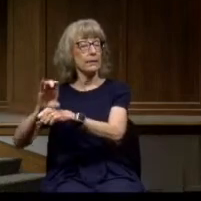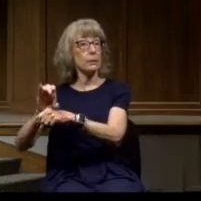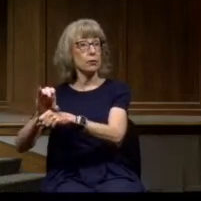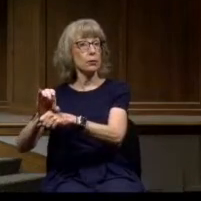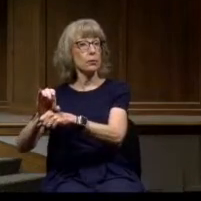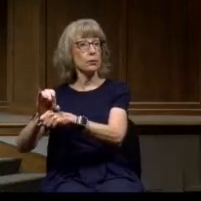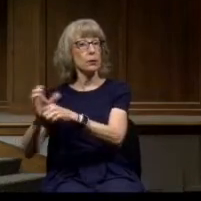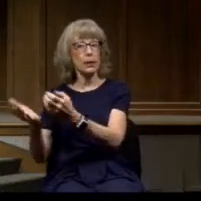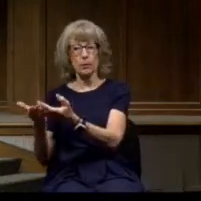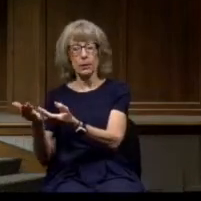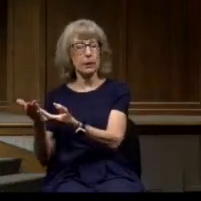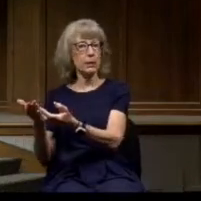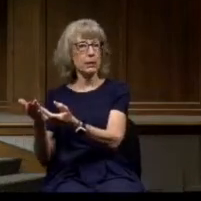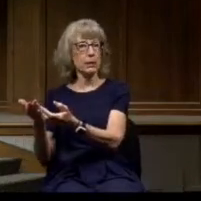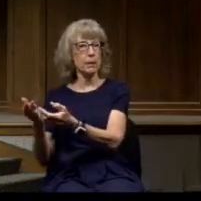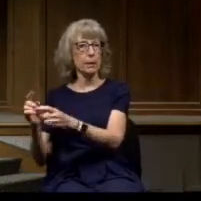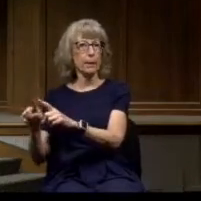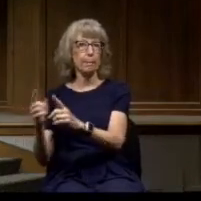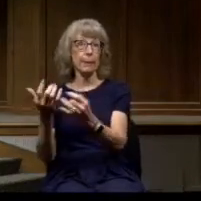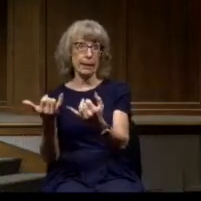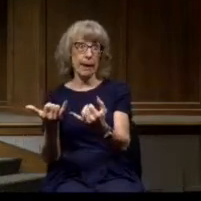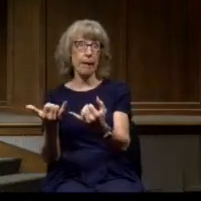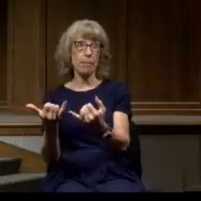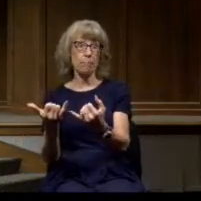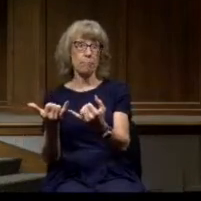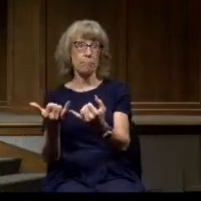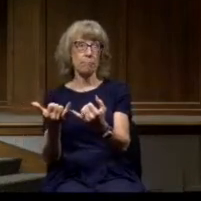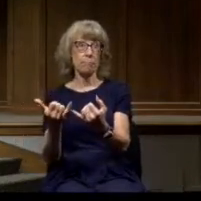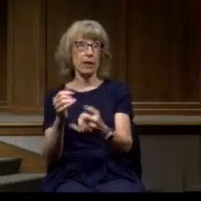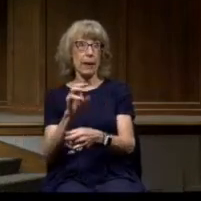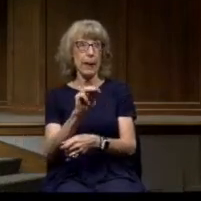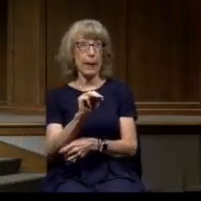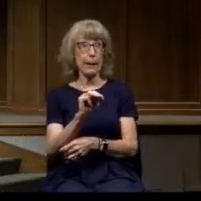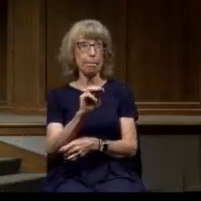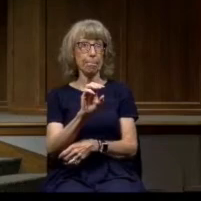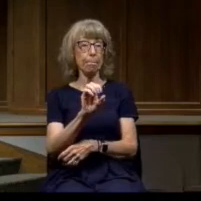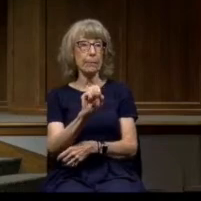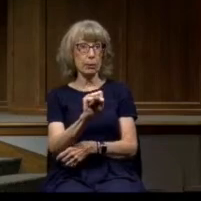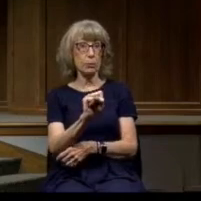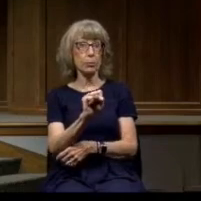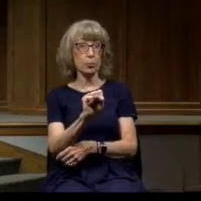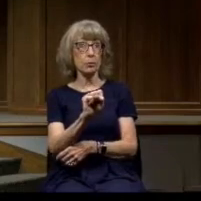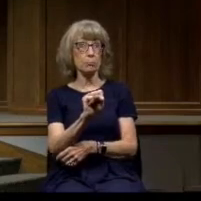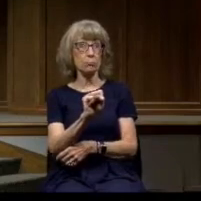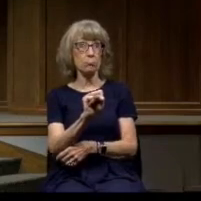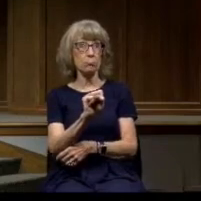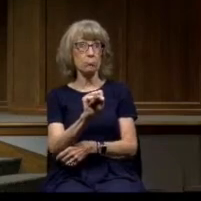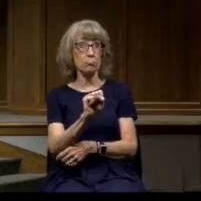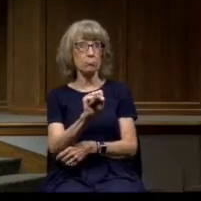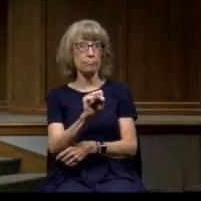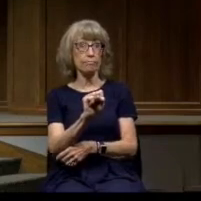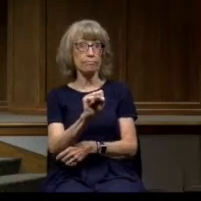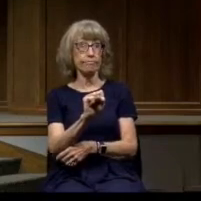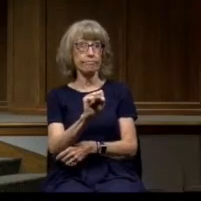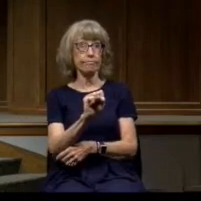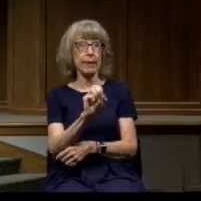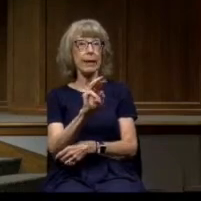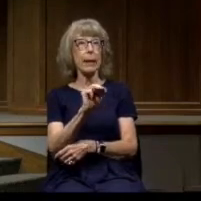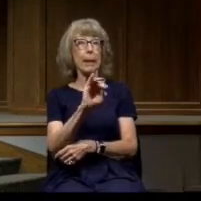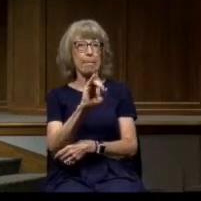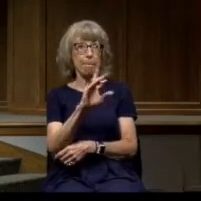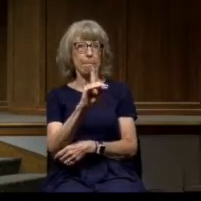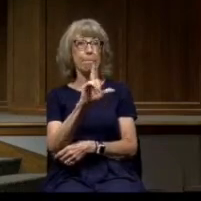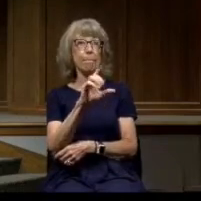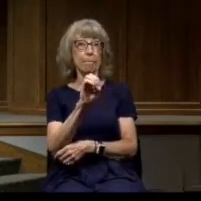amazing. It was easy. Well, now they would tell you different. And do you know why? Two words.